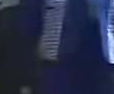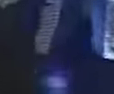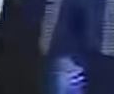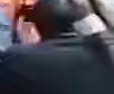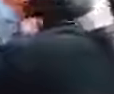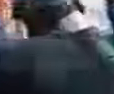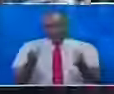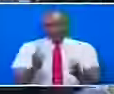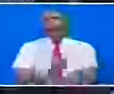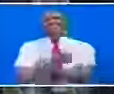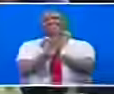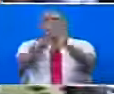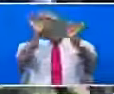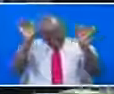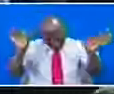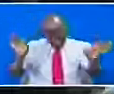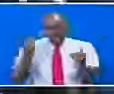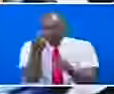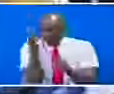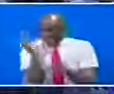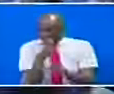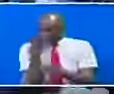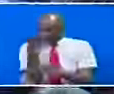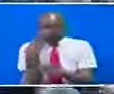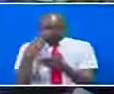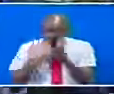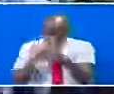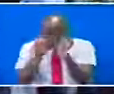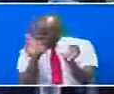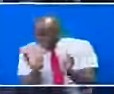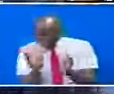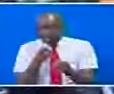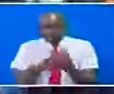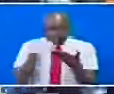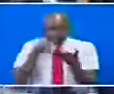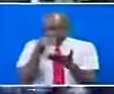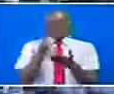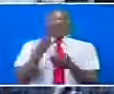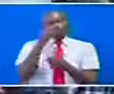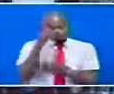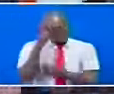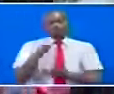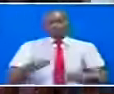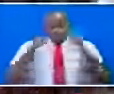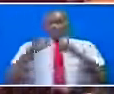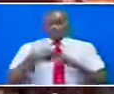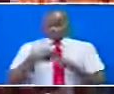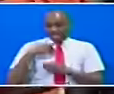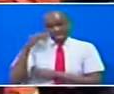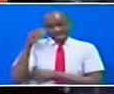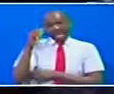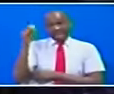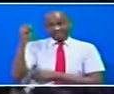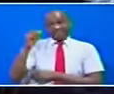The writing has been on the wall for a few months now, but the week saw the two main men, ANC's Musalia